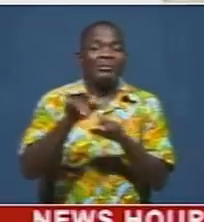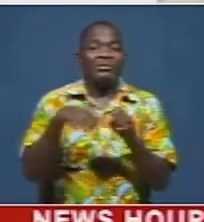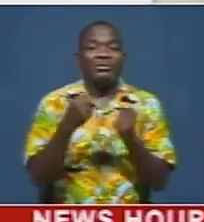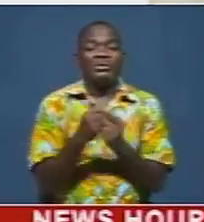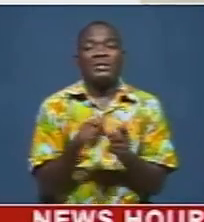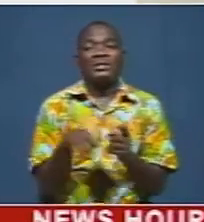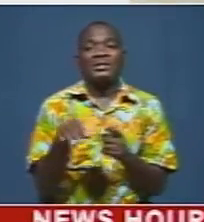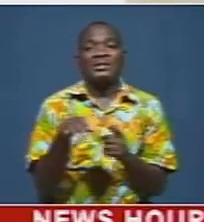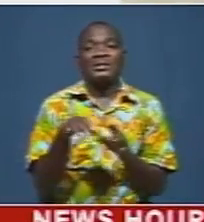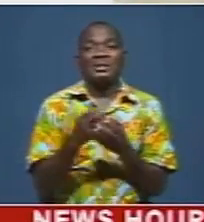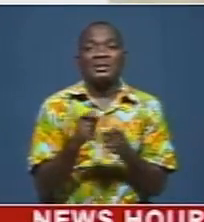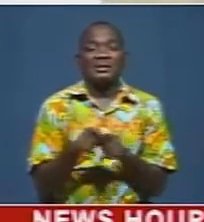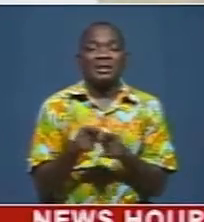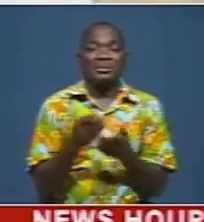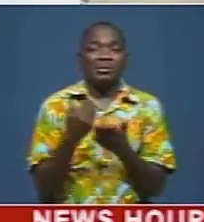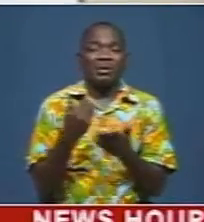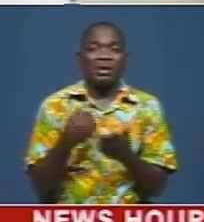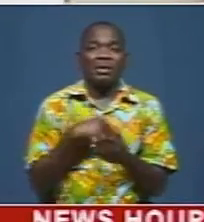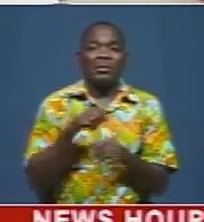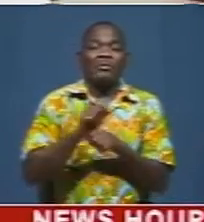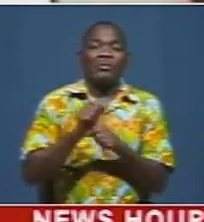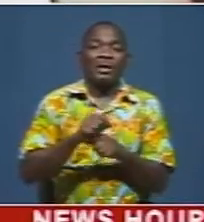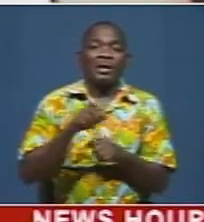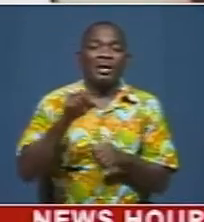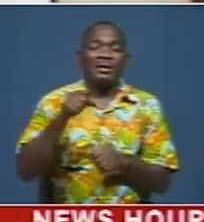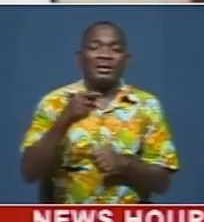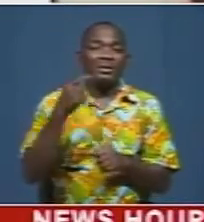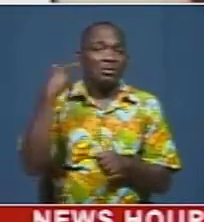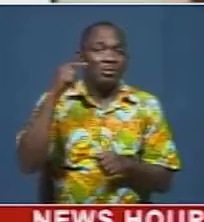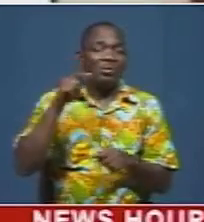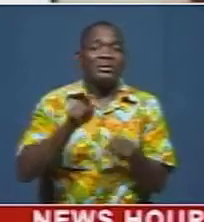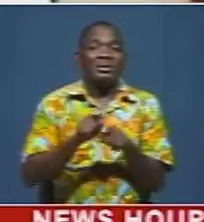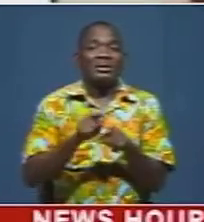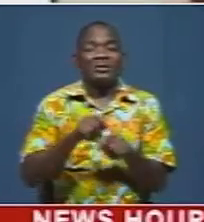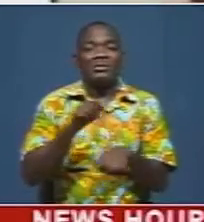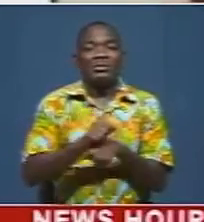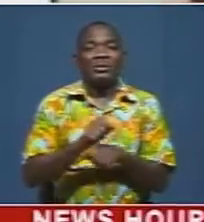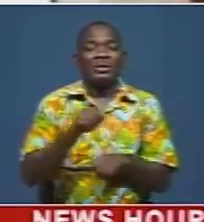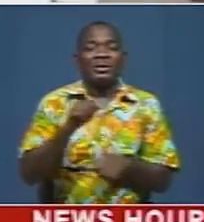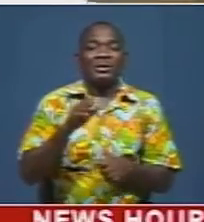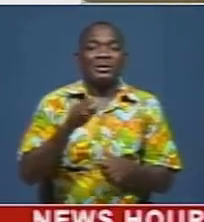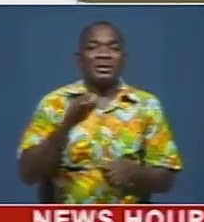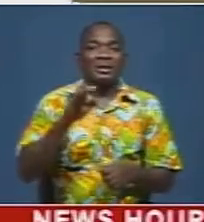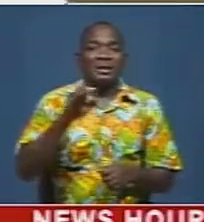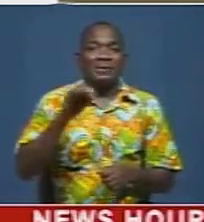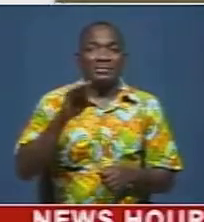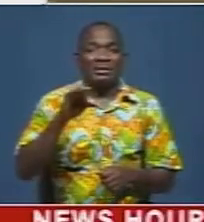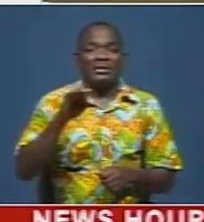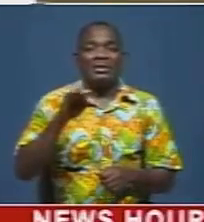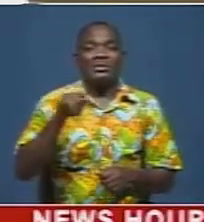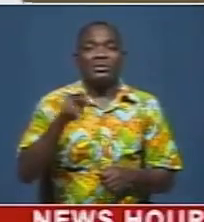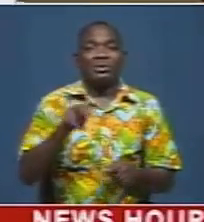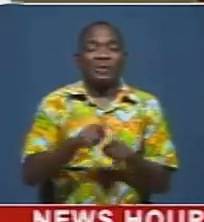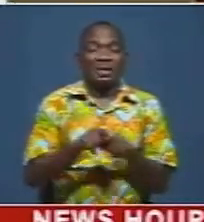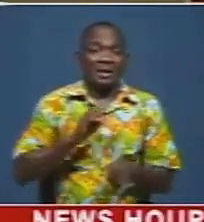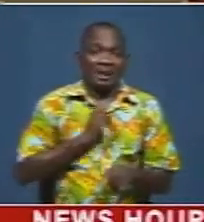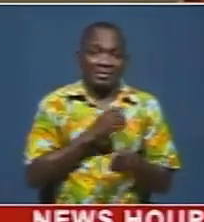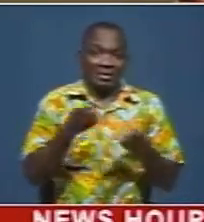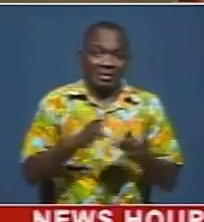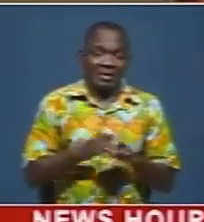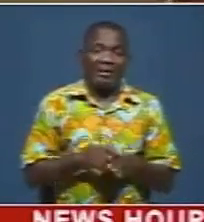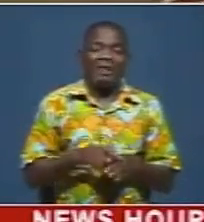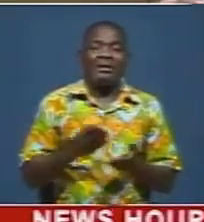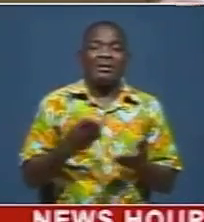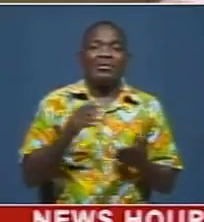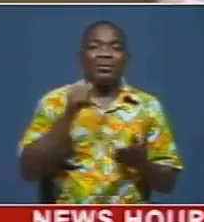Center and worked with Ashanti Goldfields Company as well as SC Johnson Ghana. As the executive director of